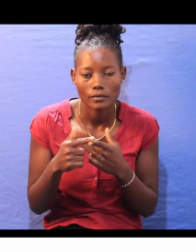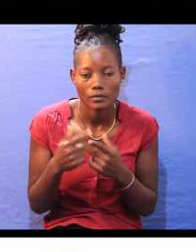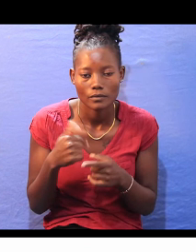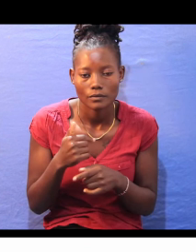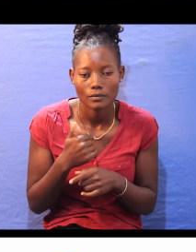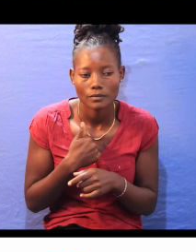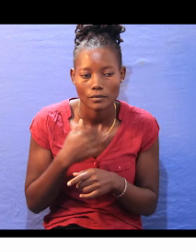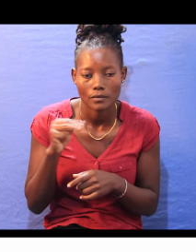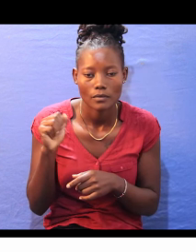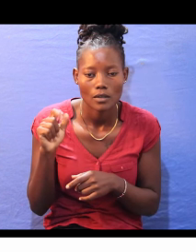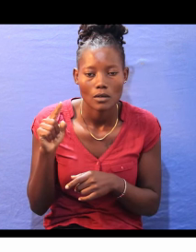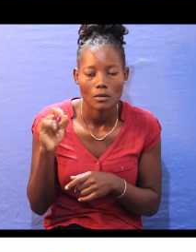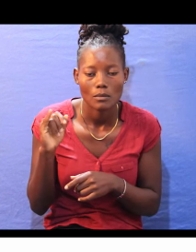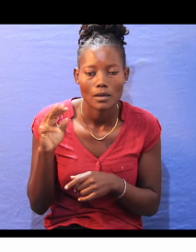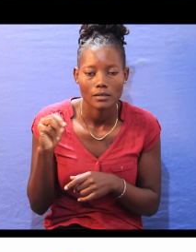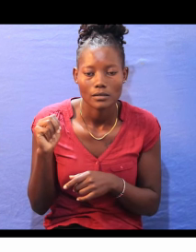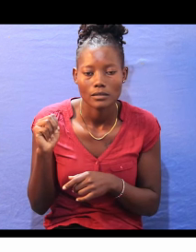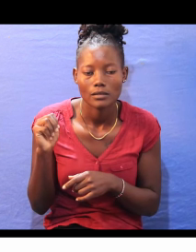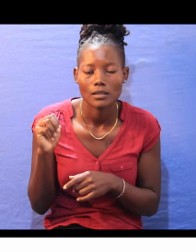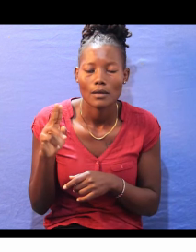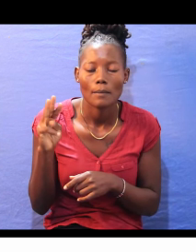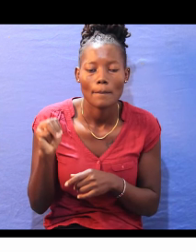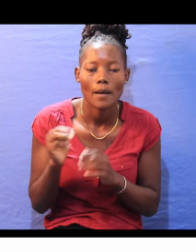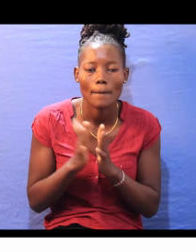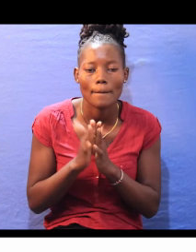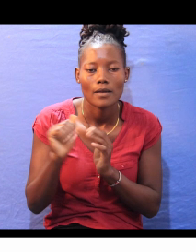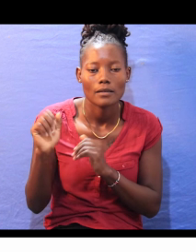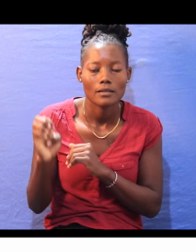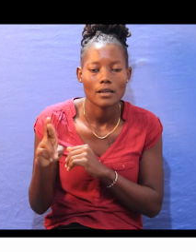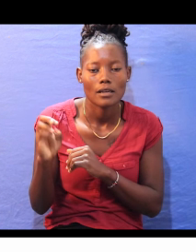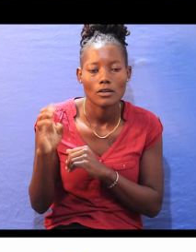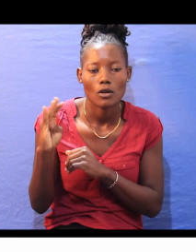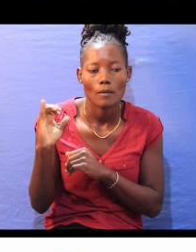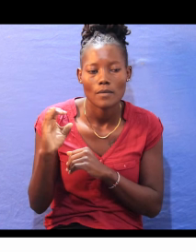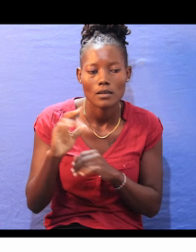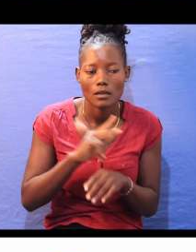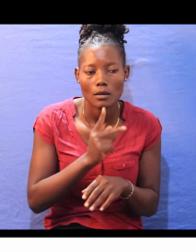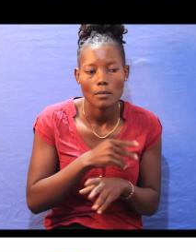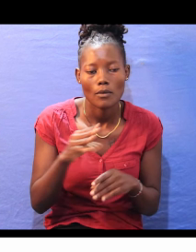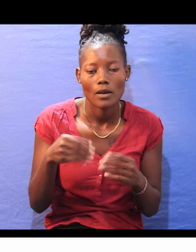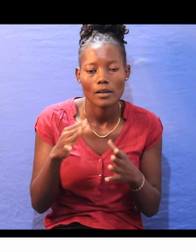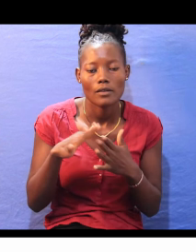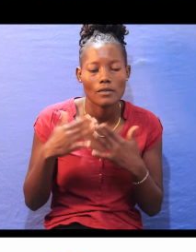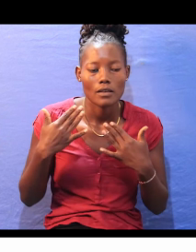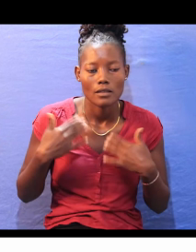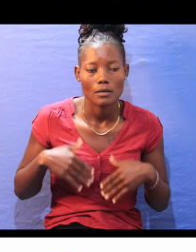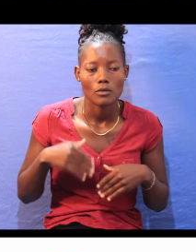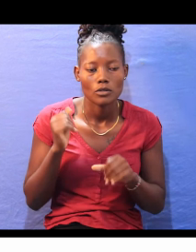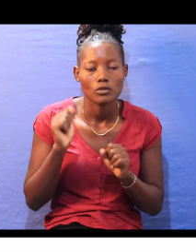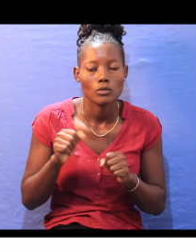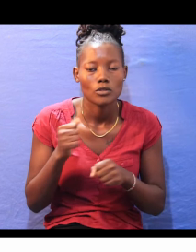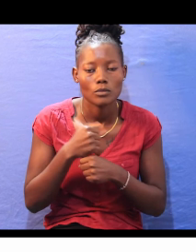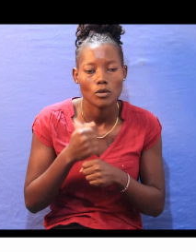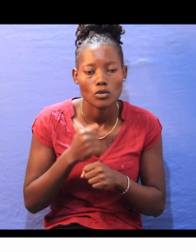maximal anaerobic power is the ability of the body to effectively execute work